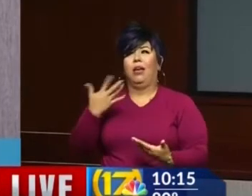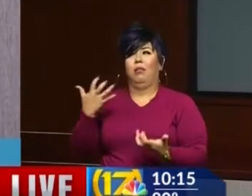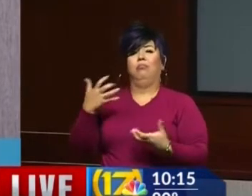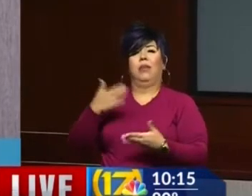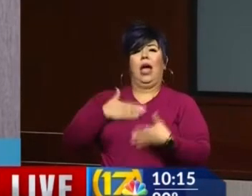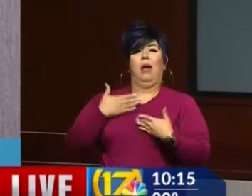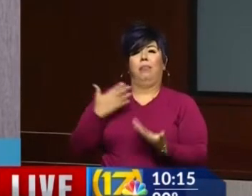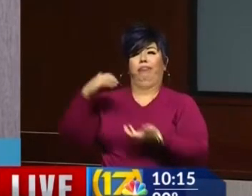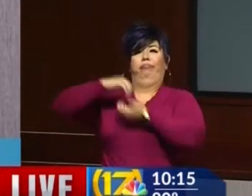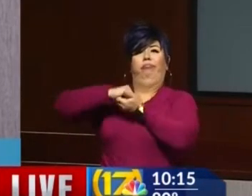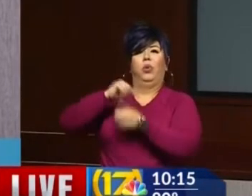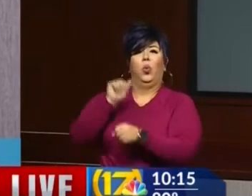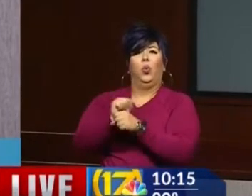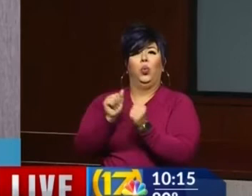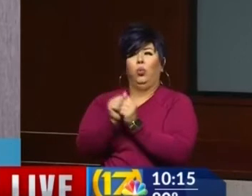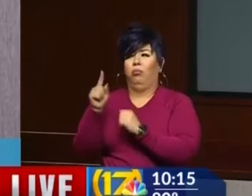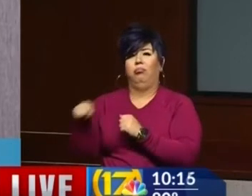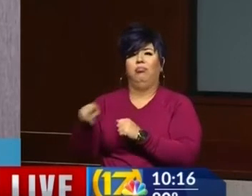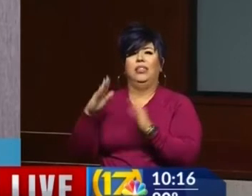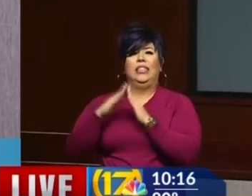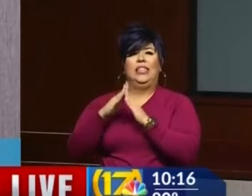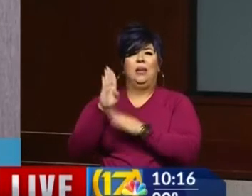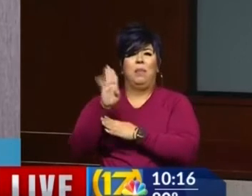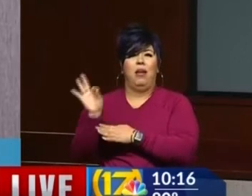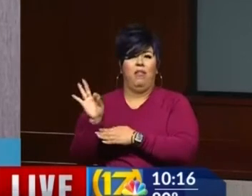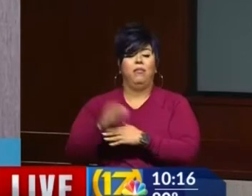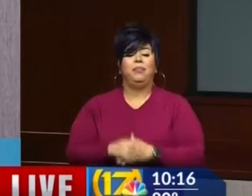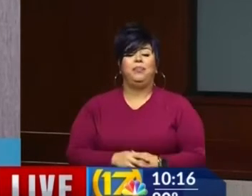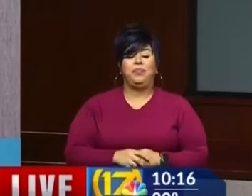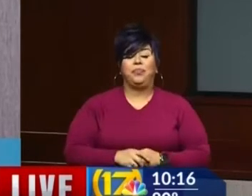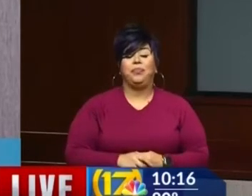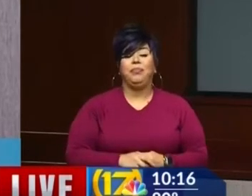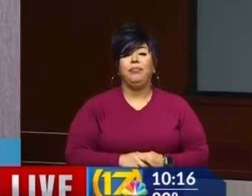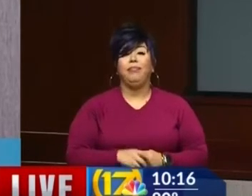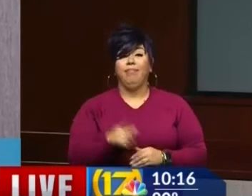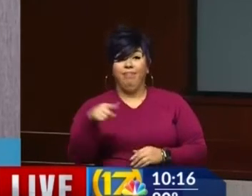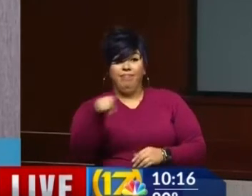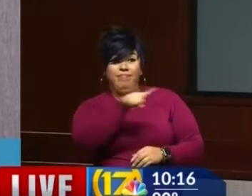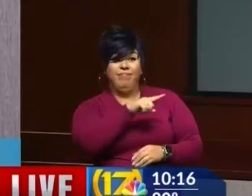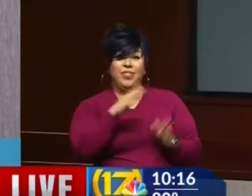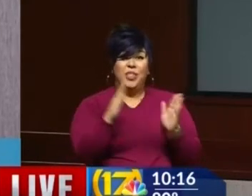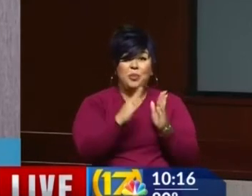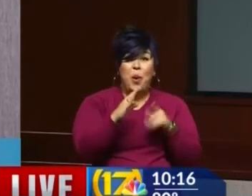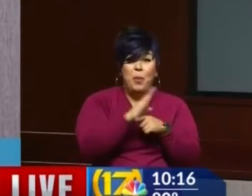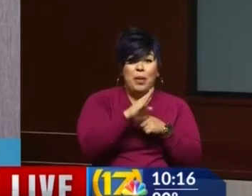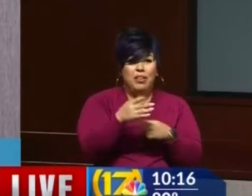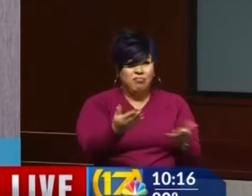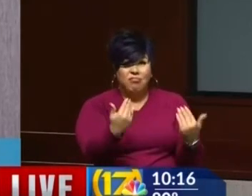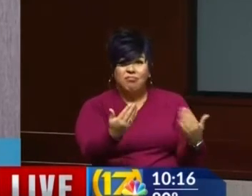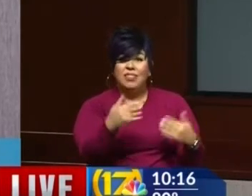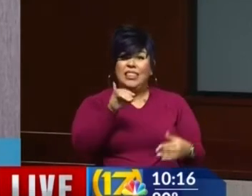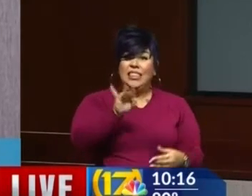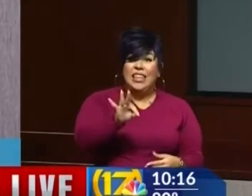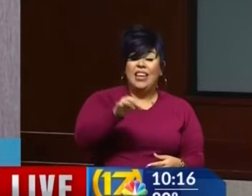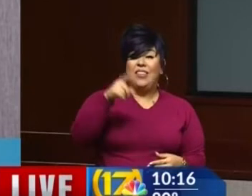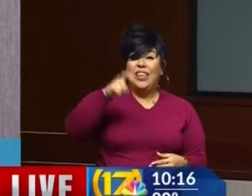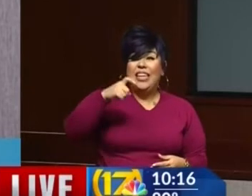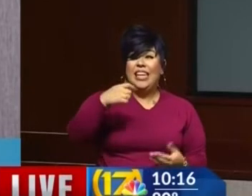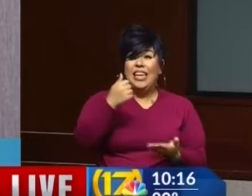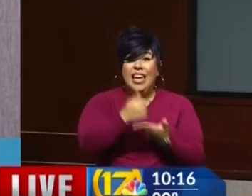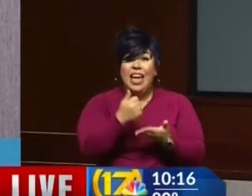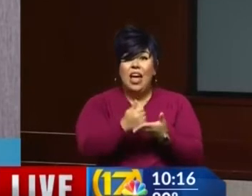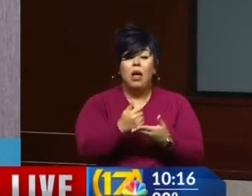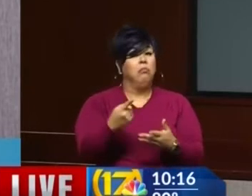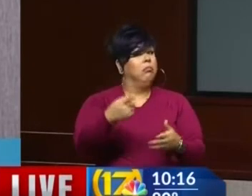with them to make this happen. We urge small businesses interested in financial assistance, if you've not